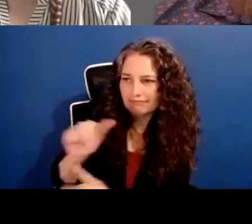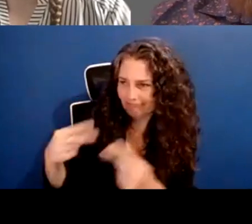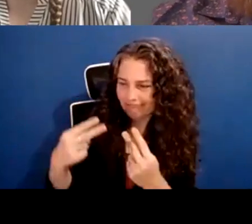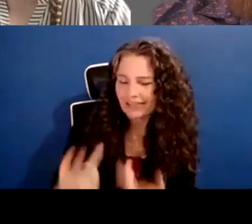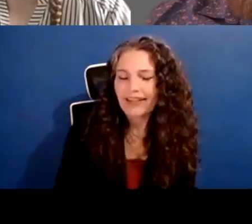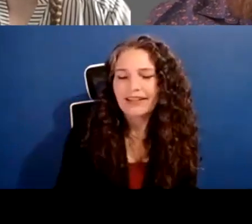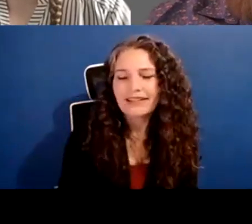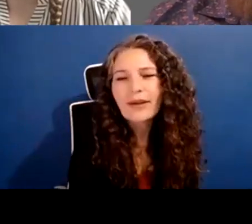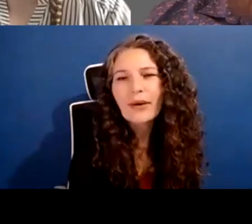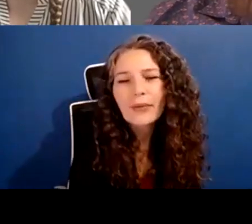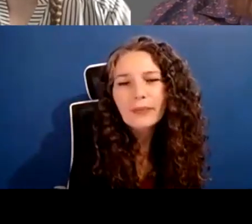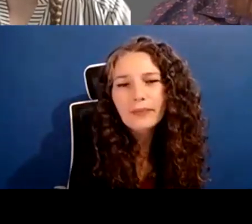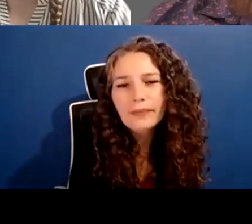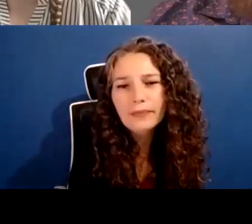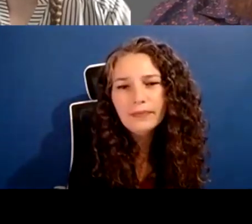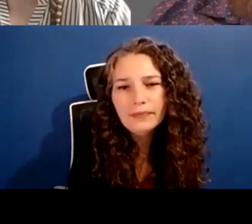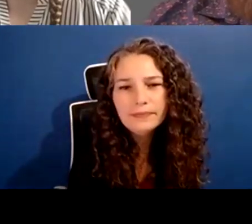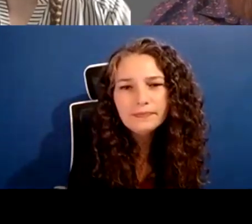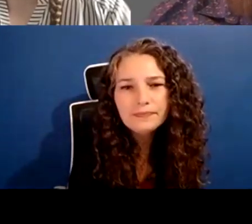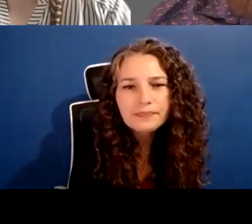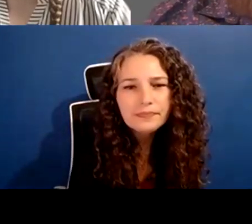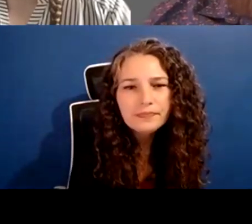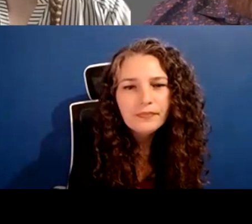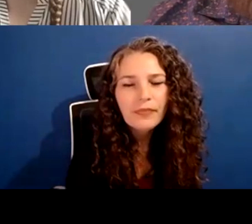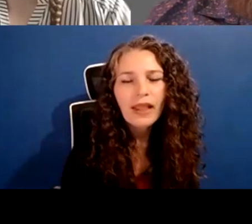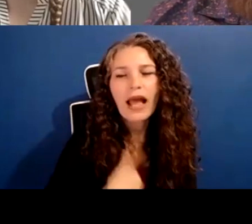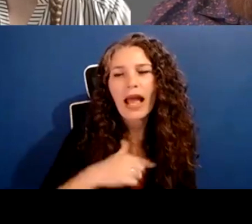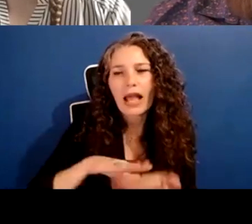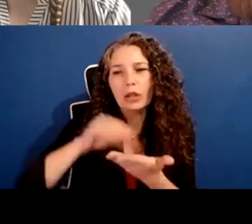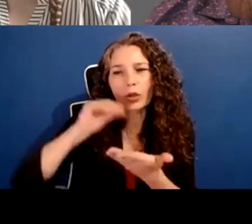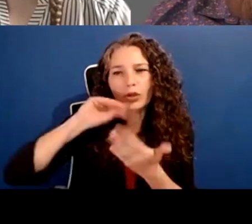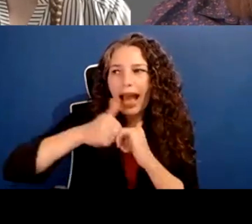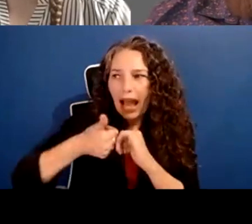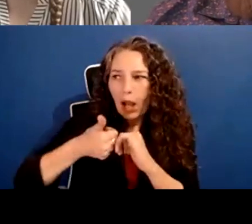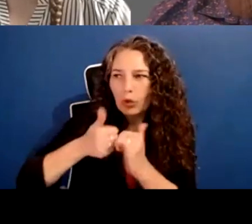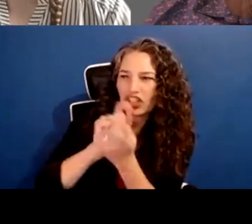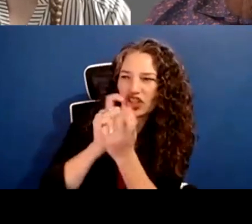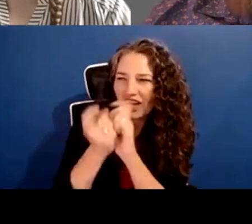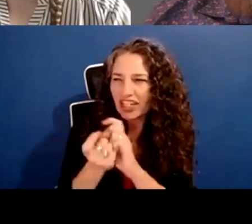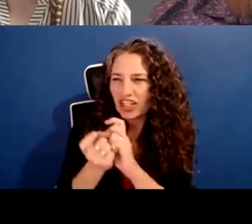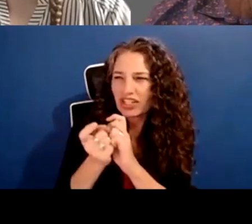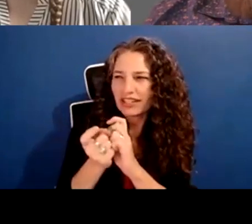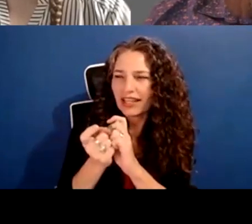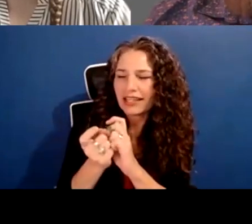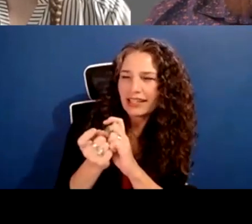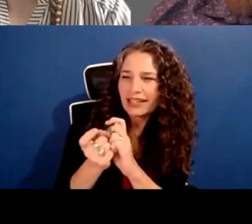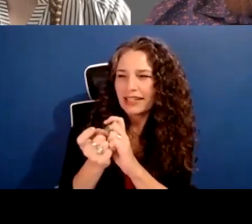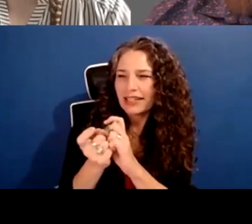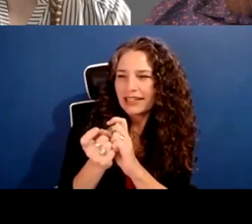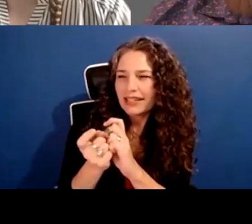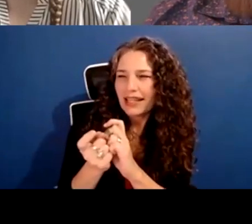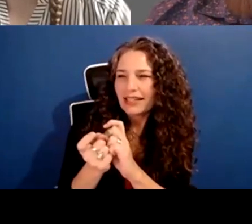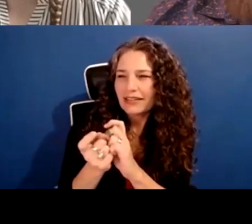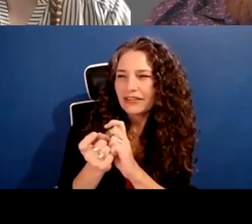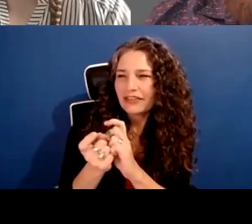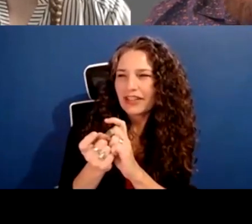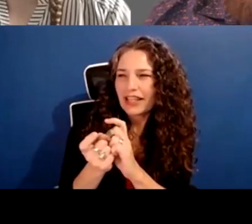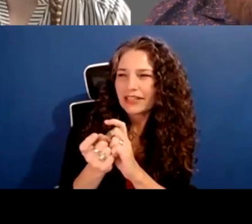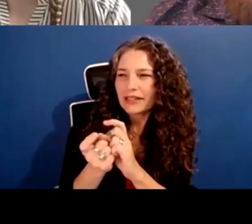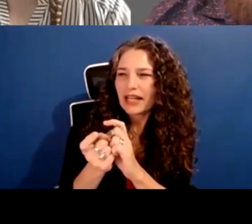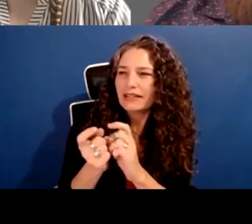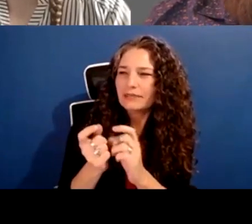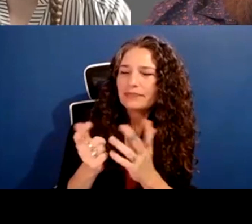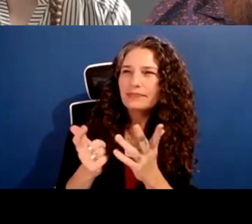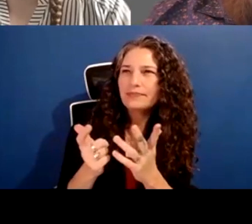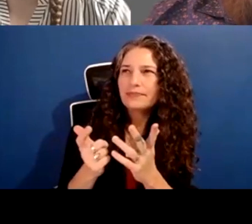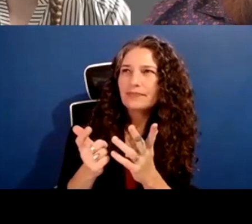scale back in the way I was asking questions. I found that generally speaking,